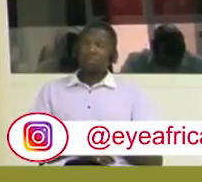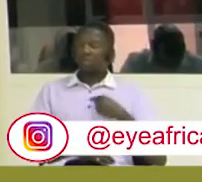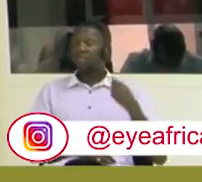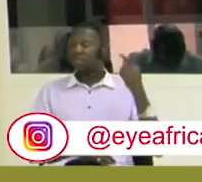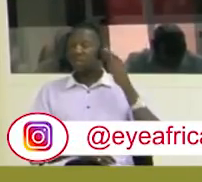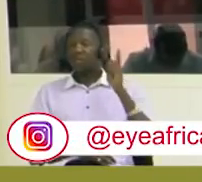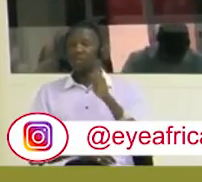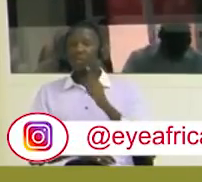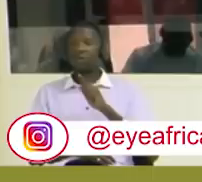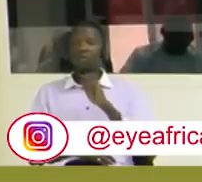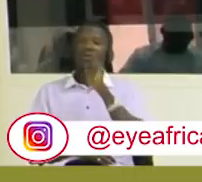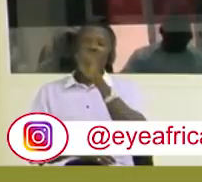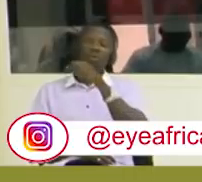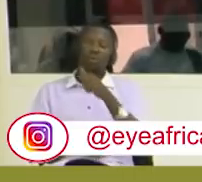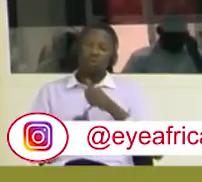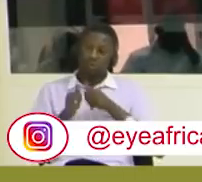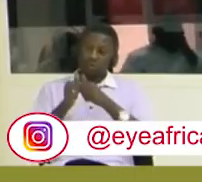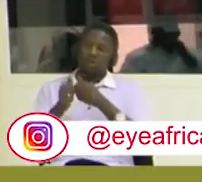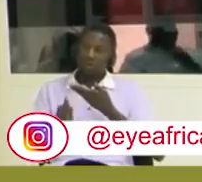the time.